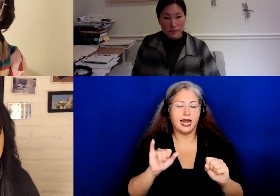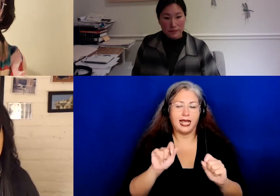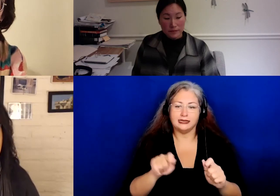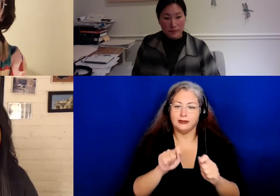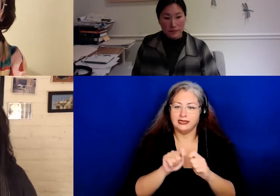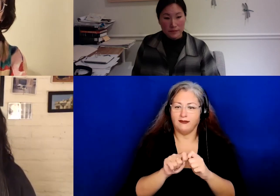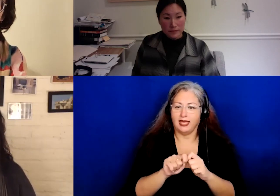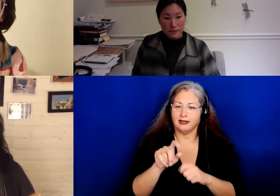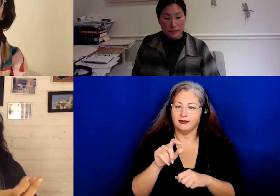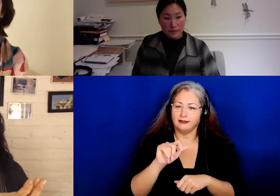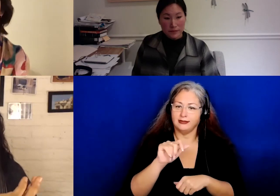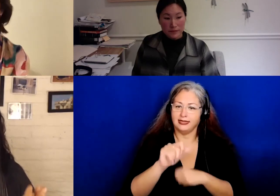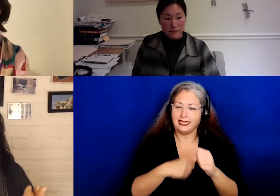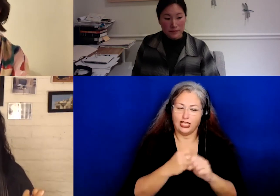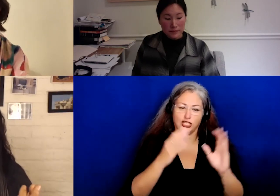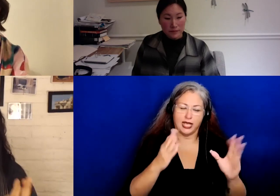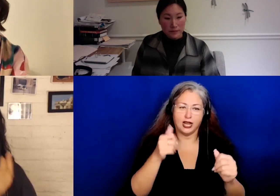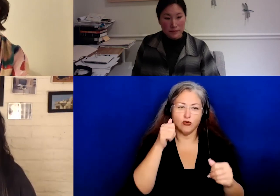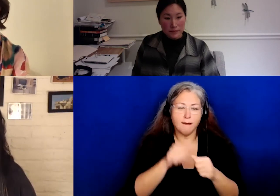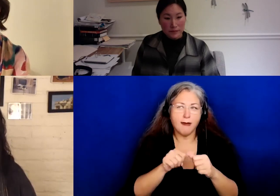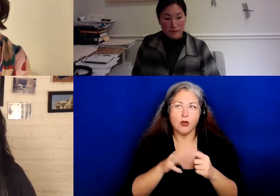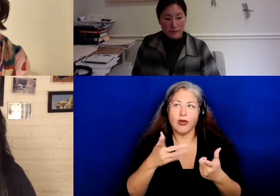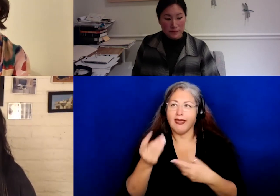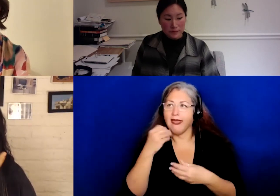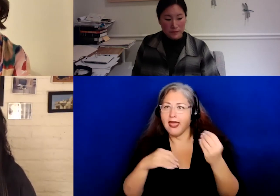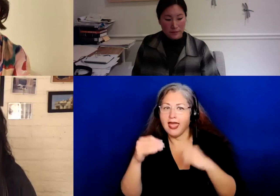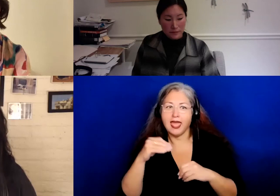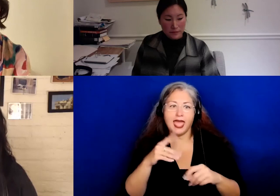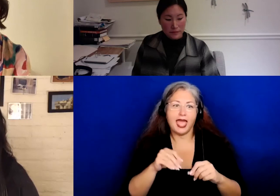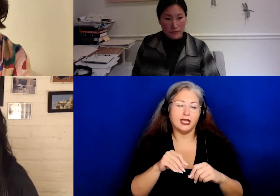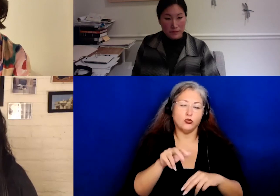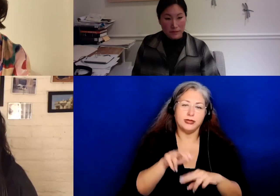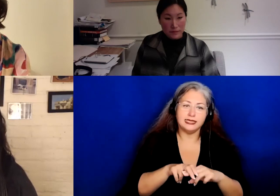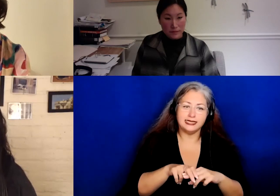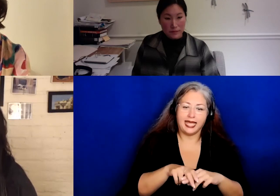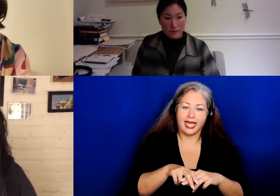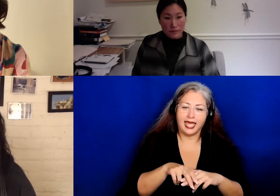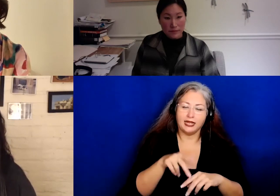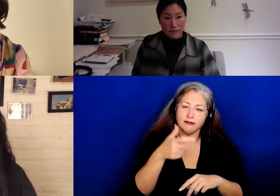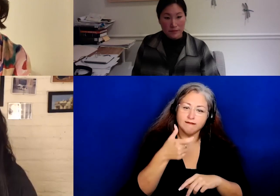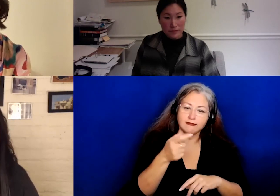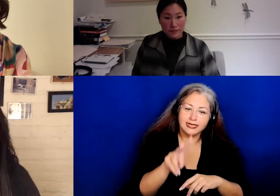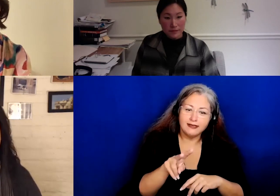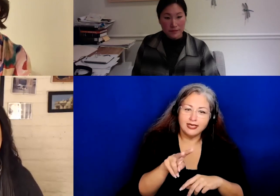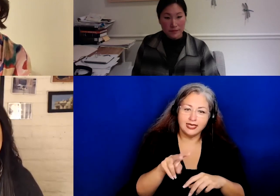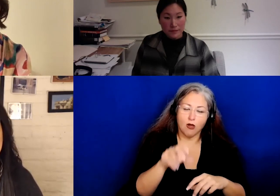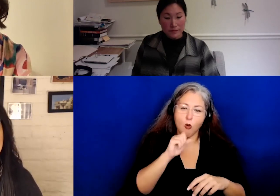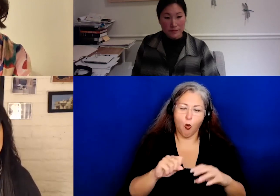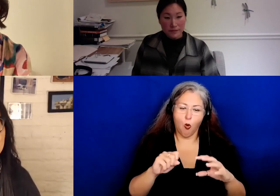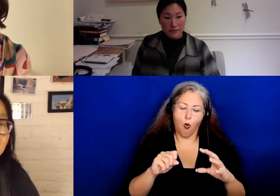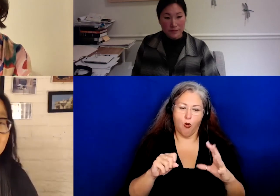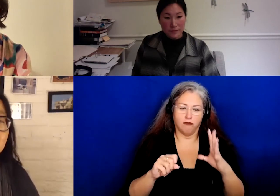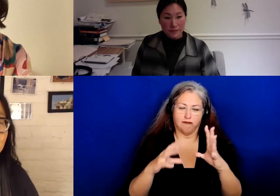decade and recall the biscuits that they ate and sit in front of the television, tube television that they were